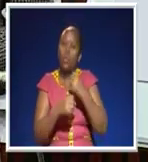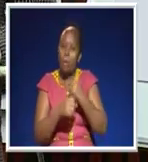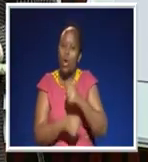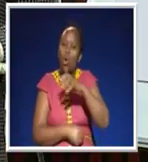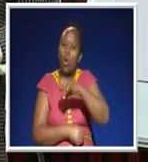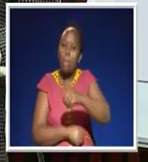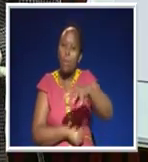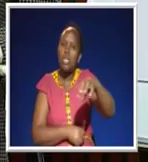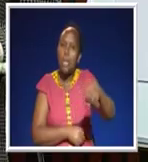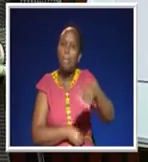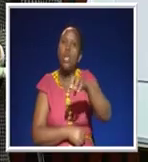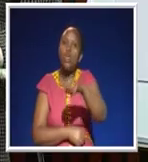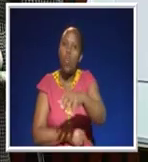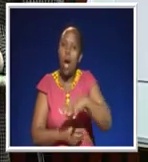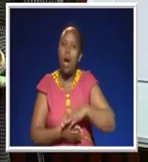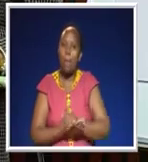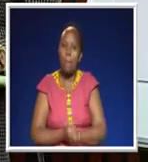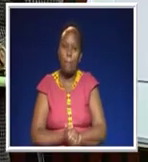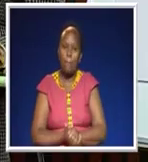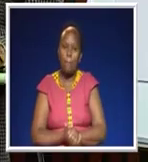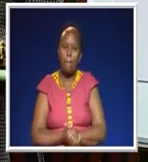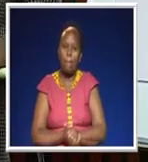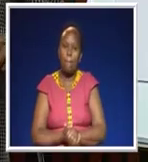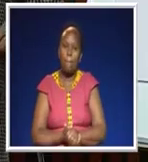make compost manure.